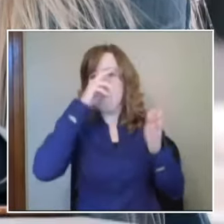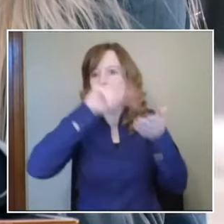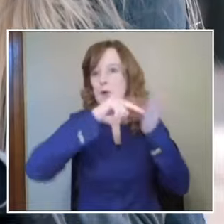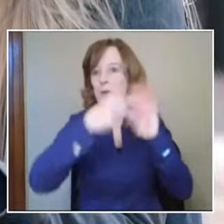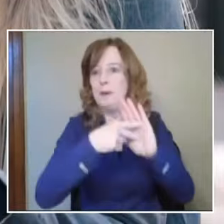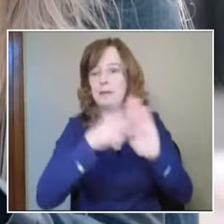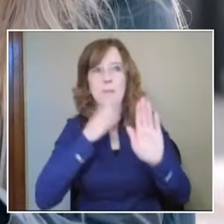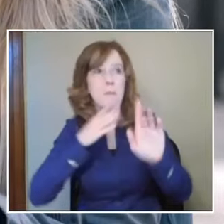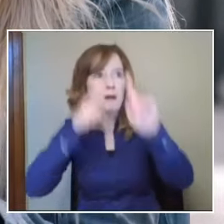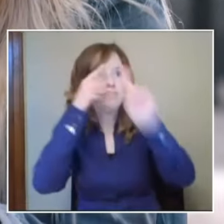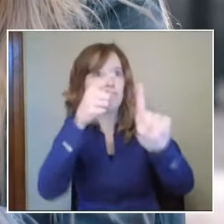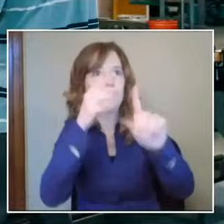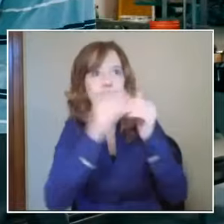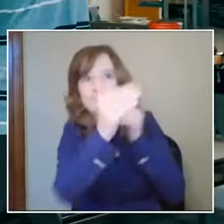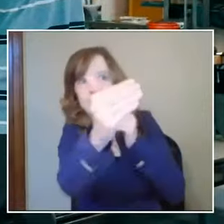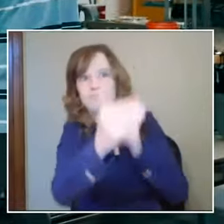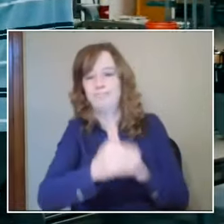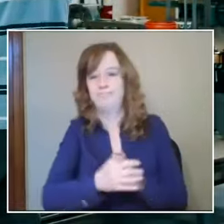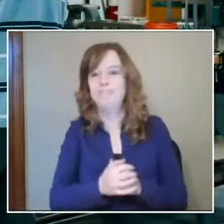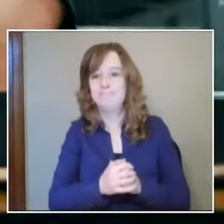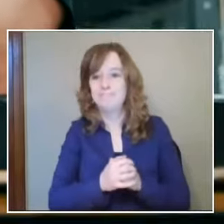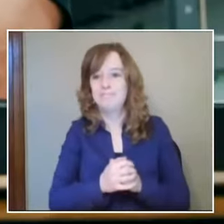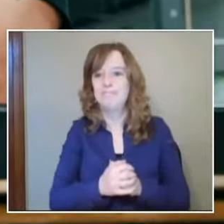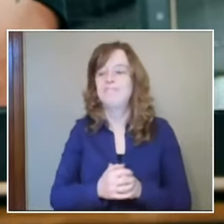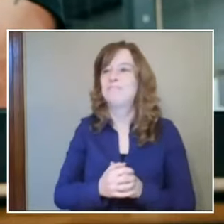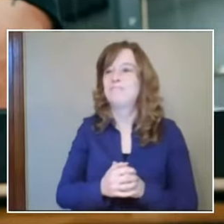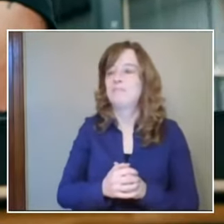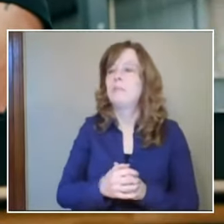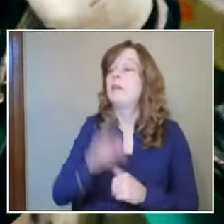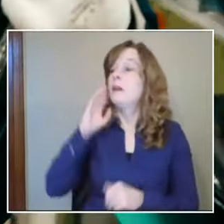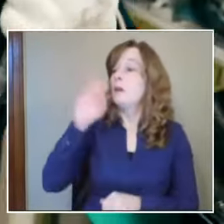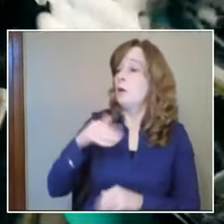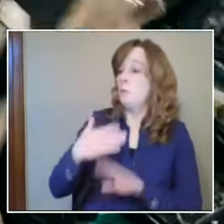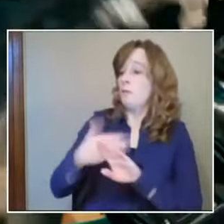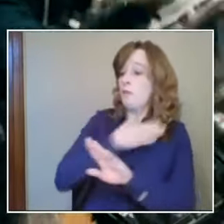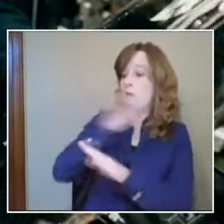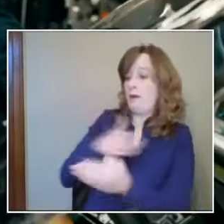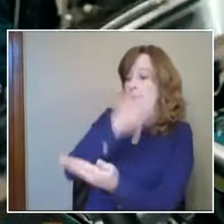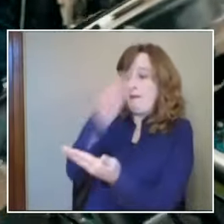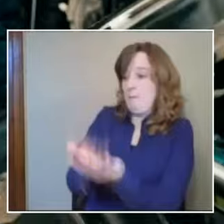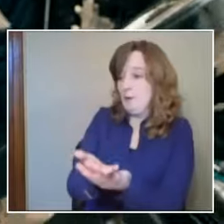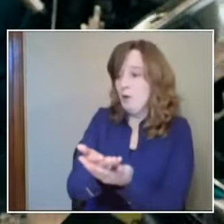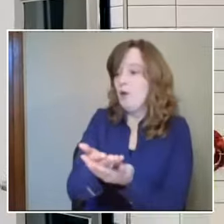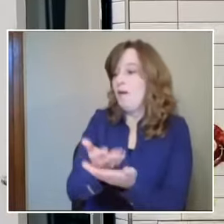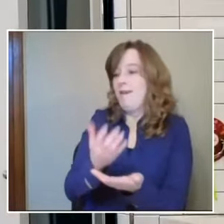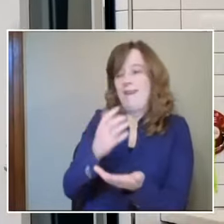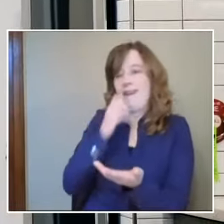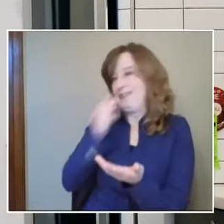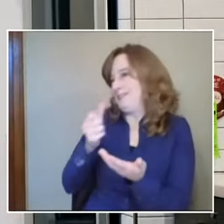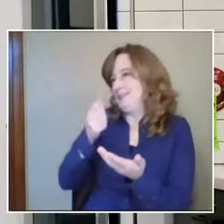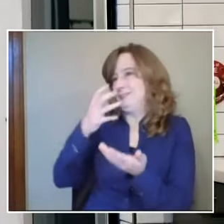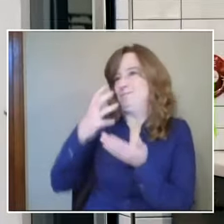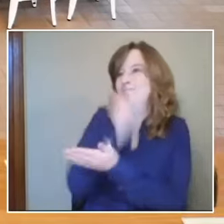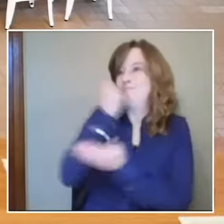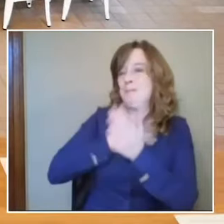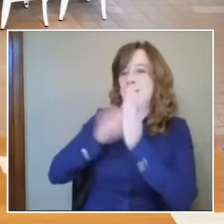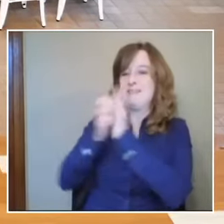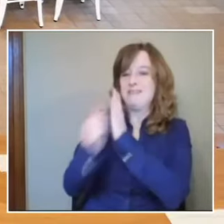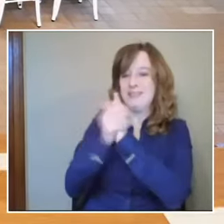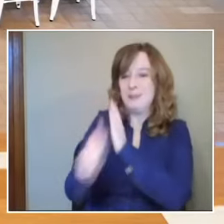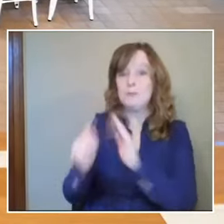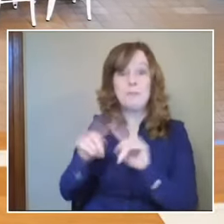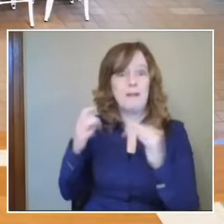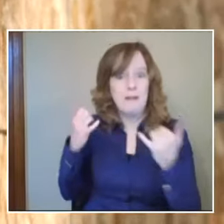career. I know before I came here, I didn't utilize a lot of the skills that I have. Now I am, because of the network